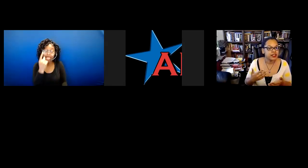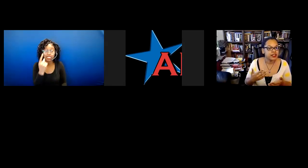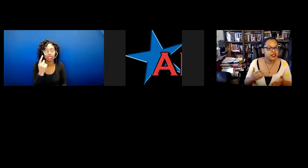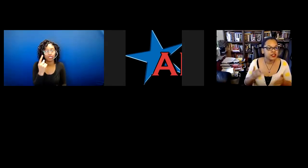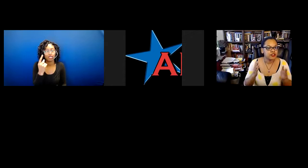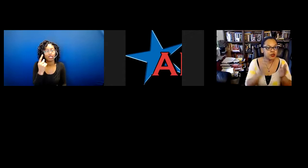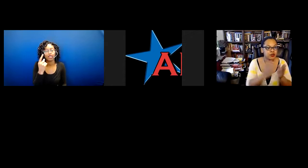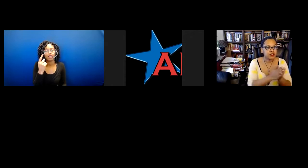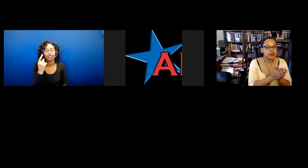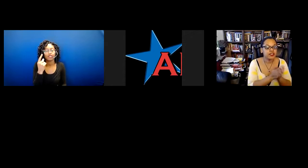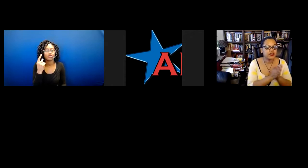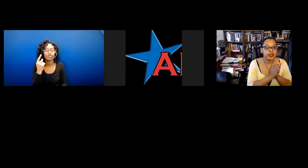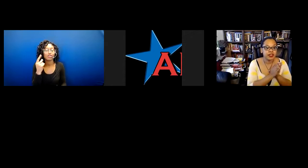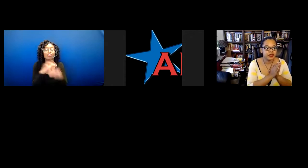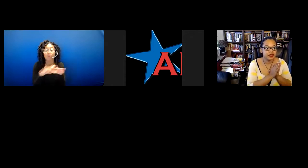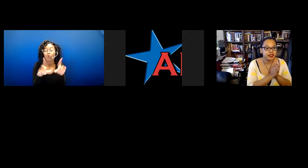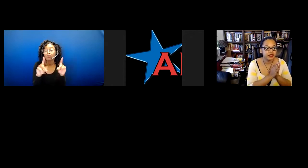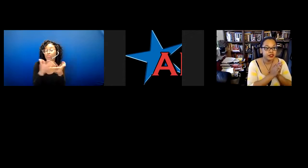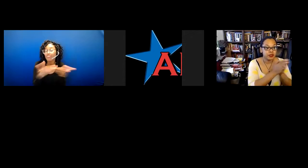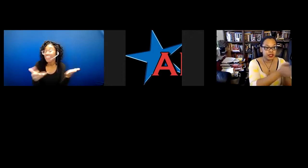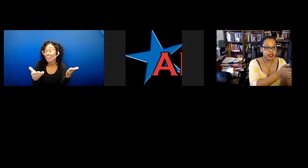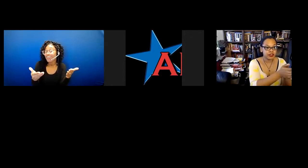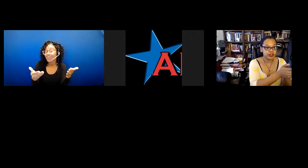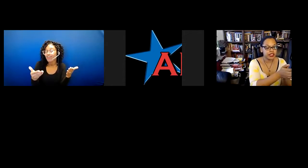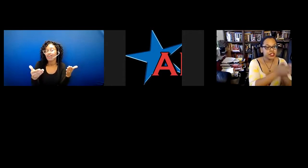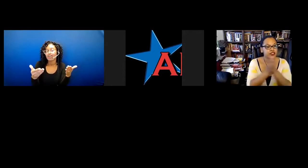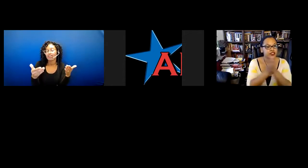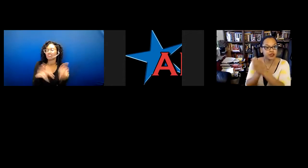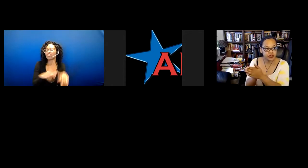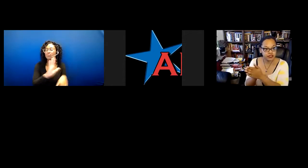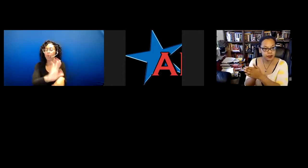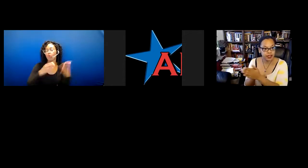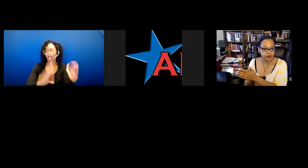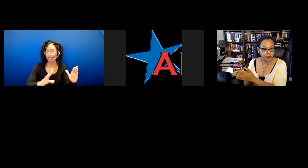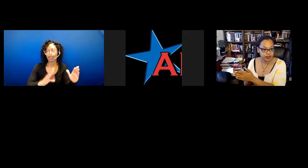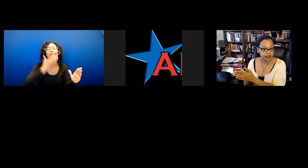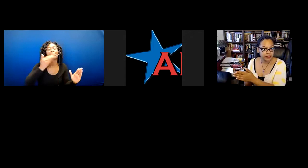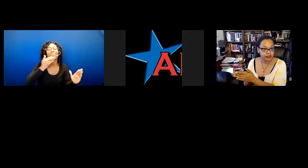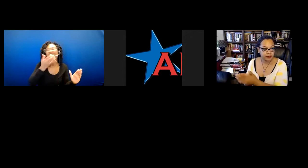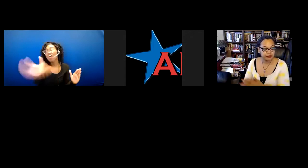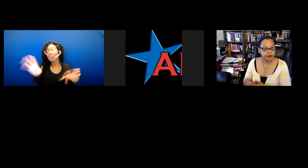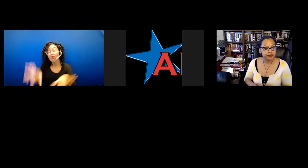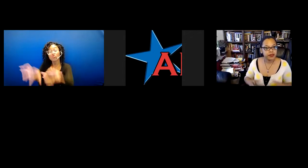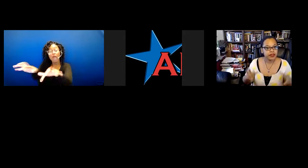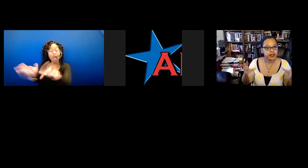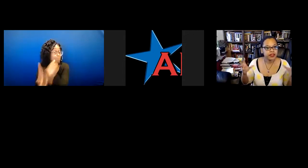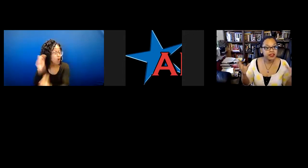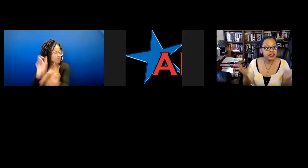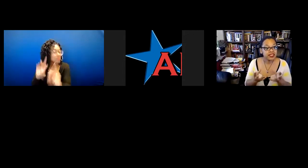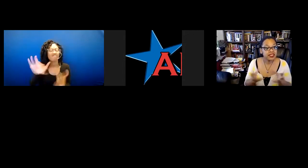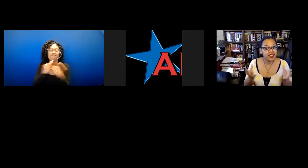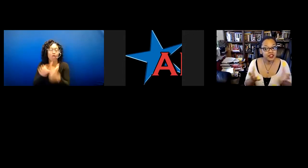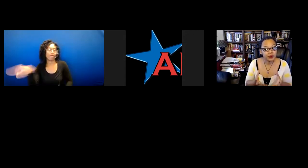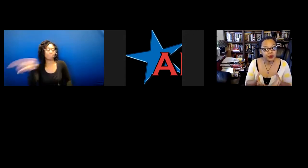that don't do things the way you're doing it naturally, do things the way everyone else does it.